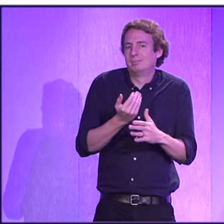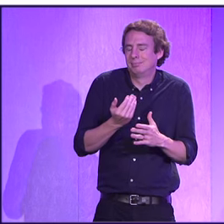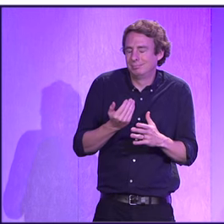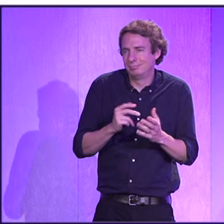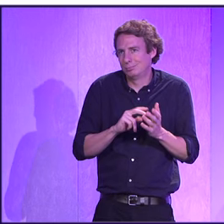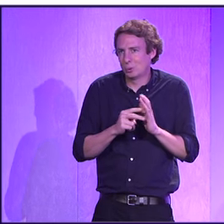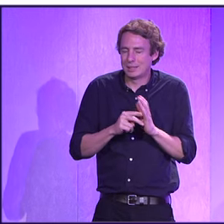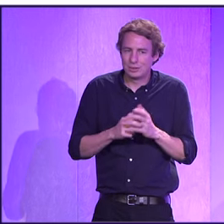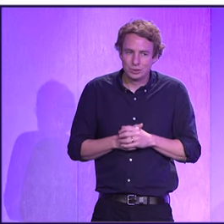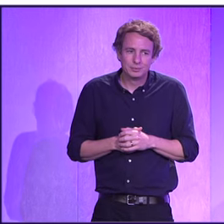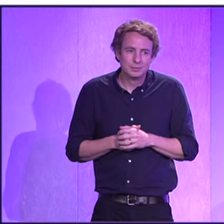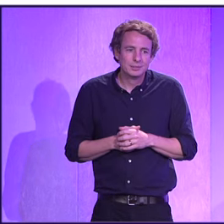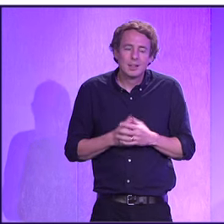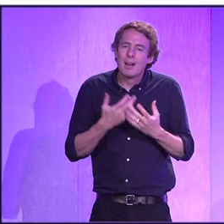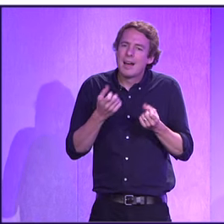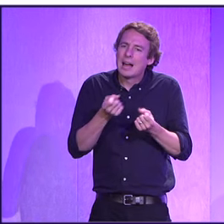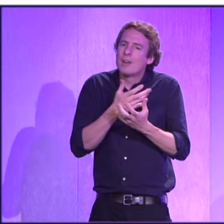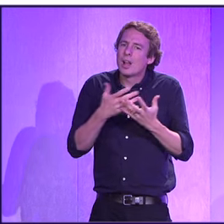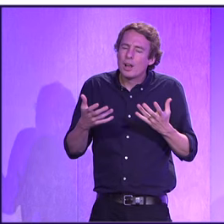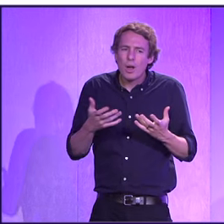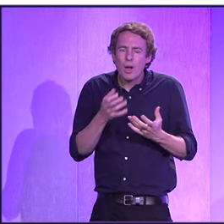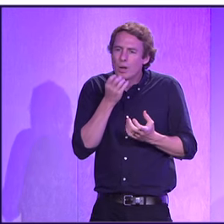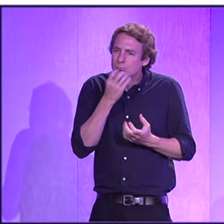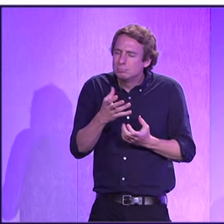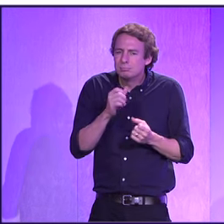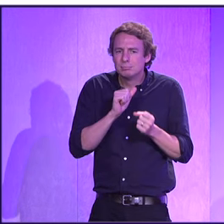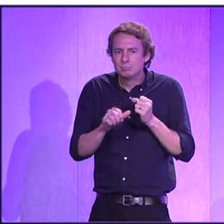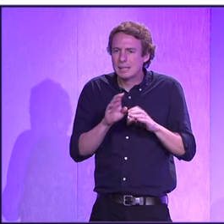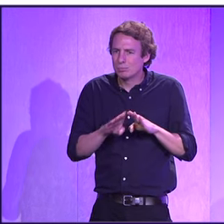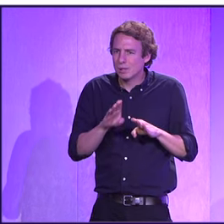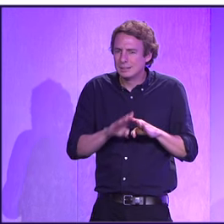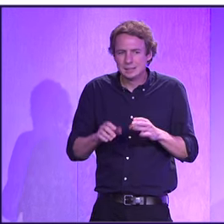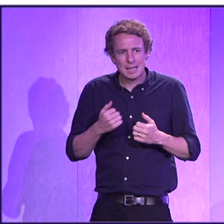modern organization, let me put it that way. And it has a lot of our own best